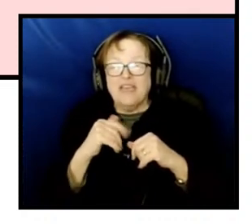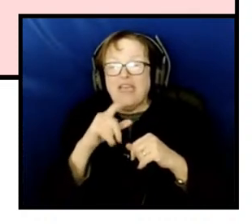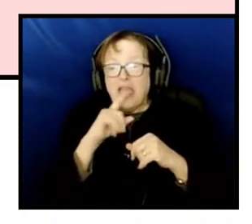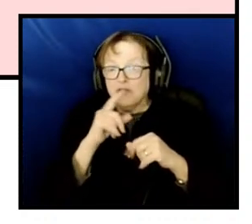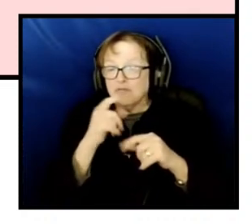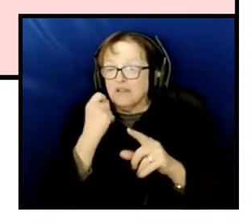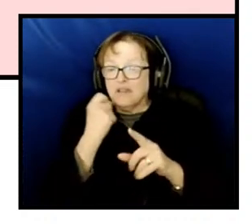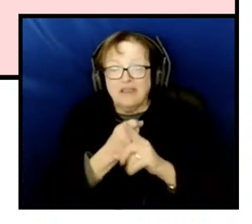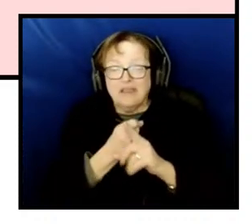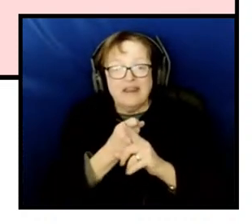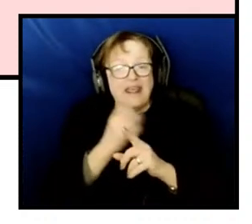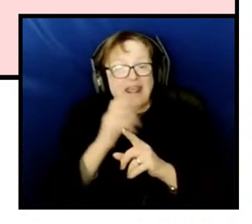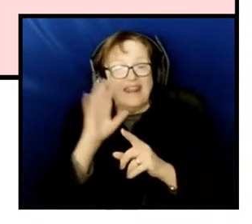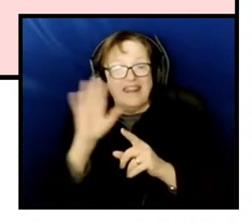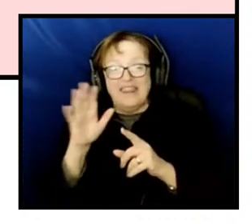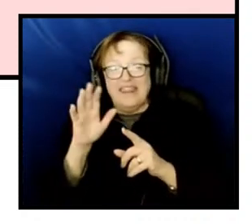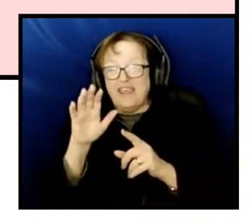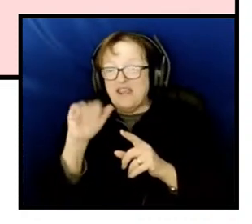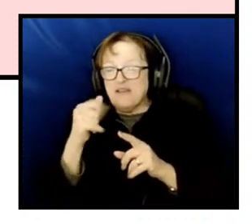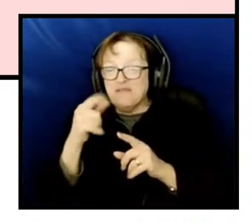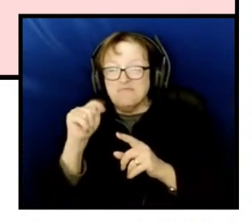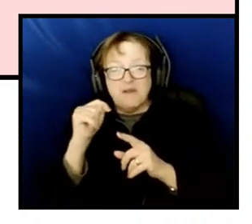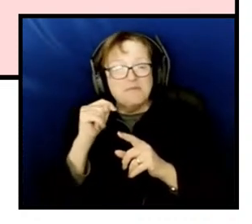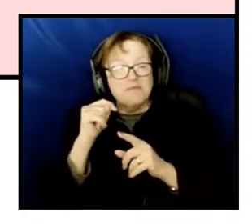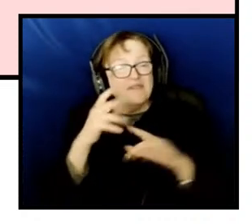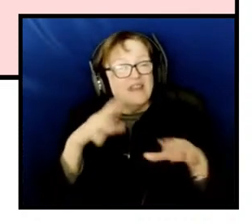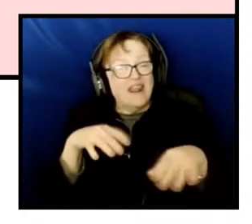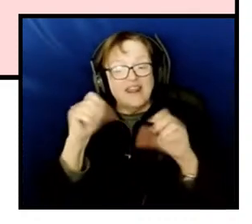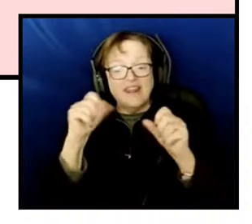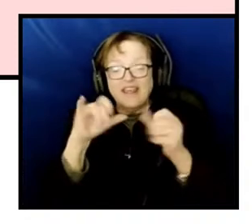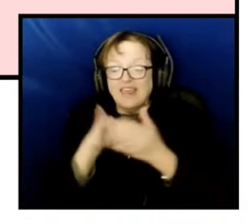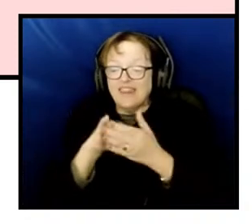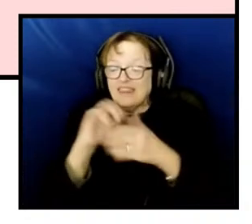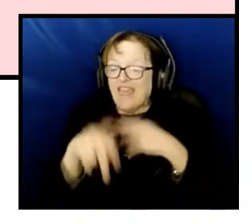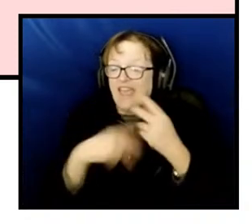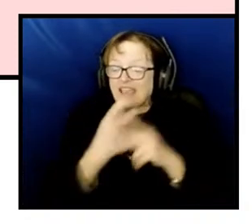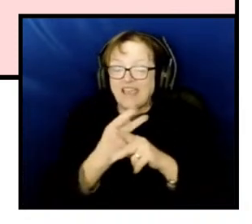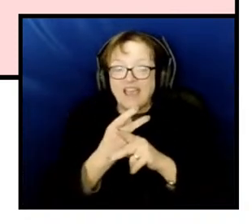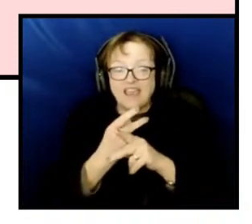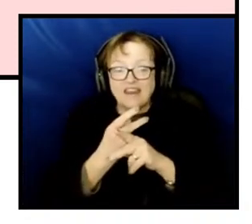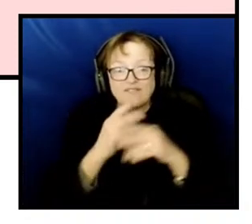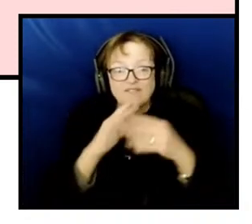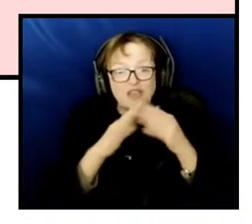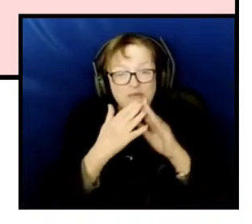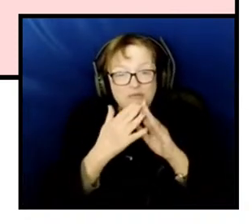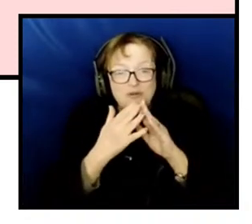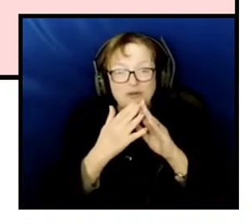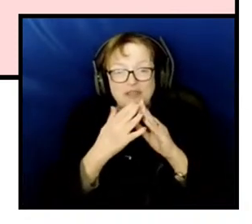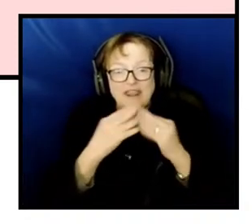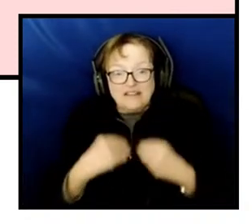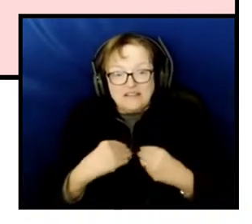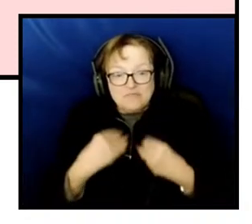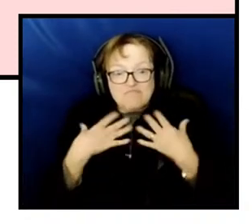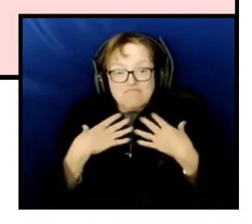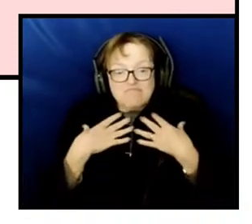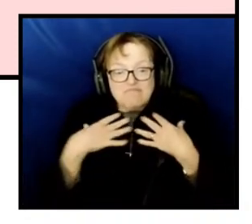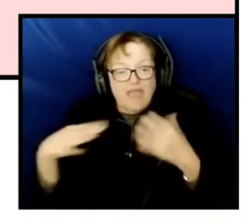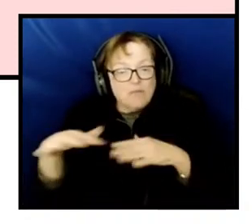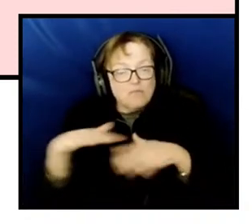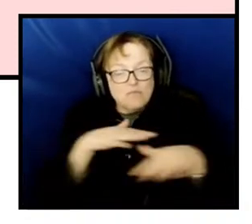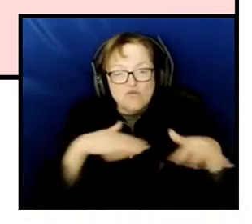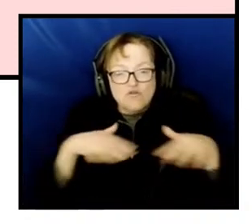it in their apartments and to kind of have that sort of community and that stimulus of movement, even when we